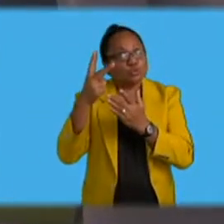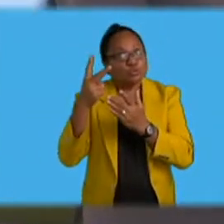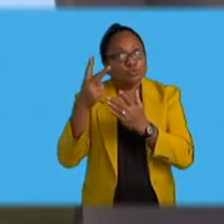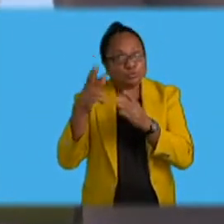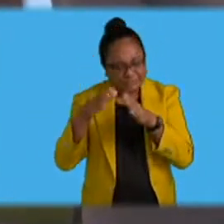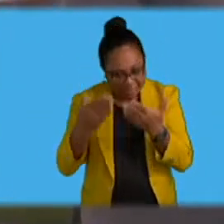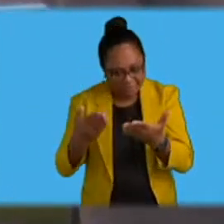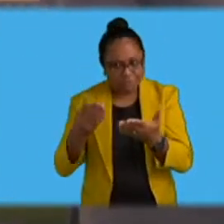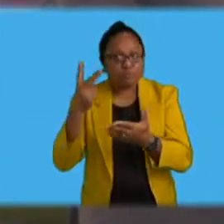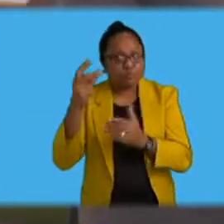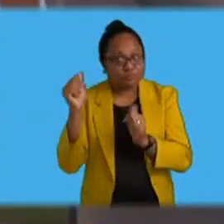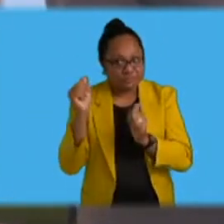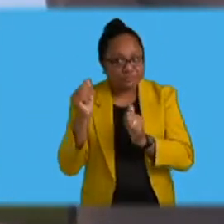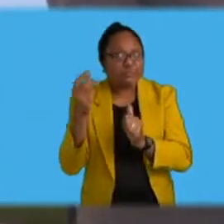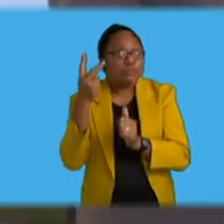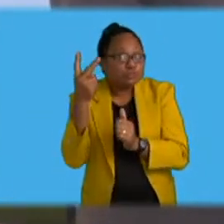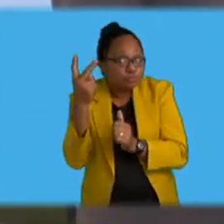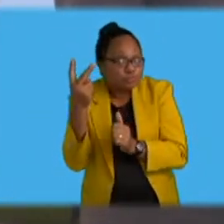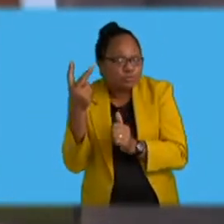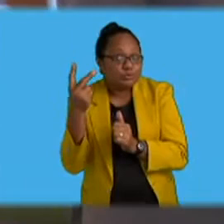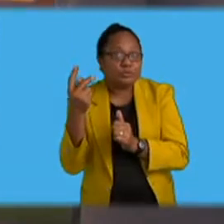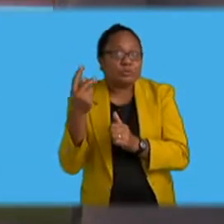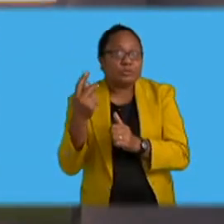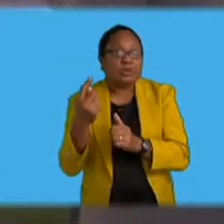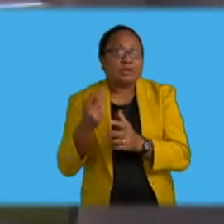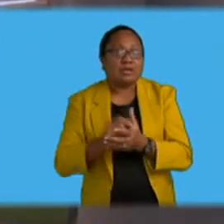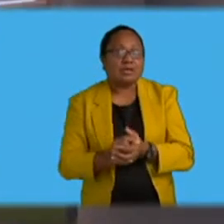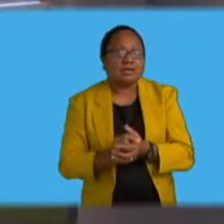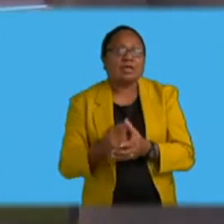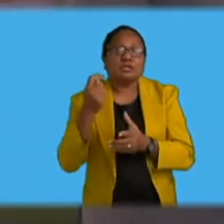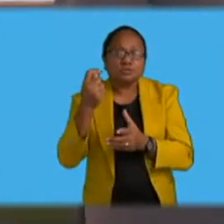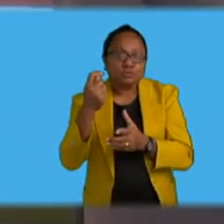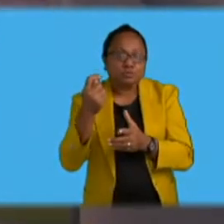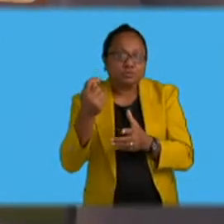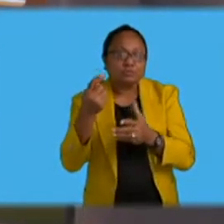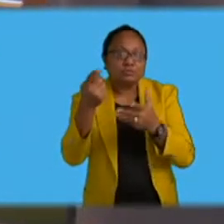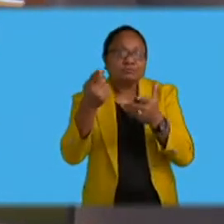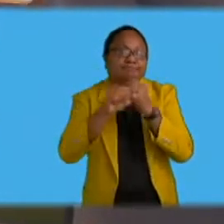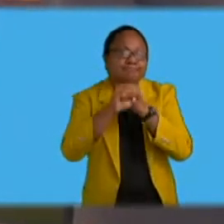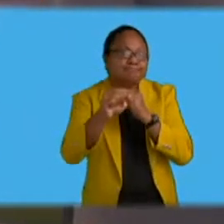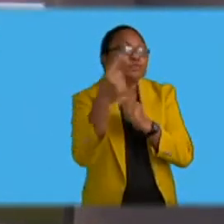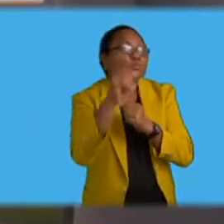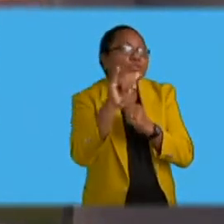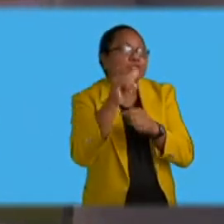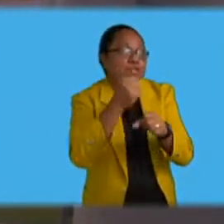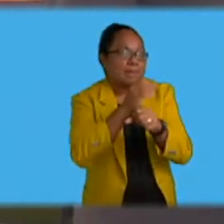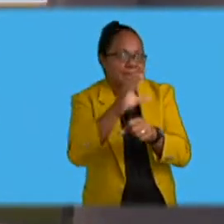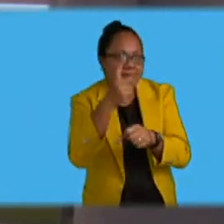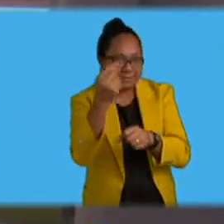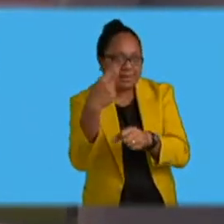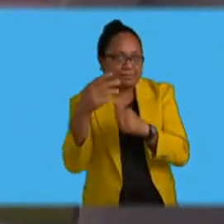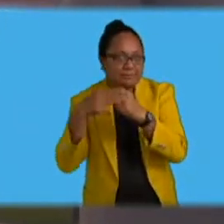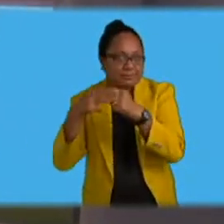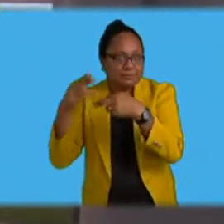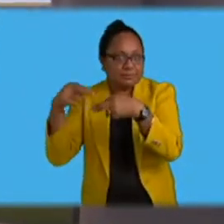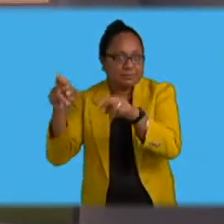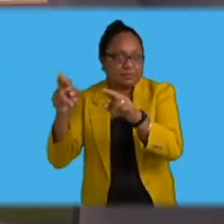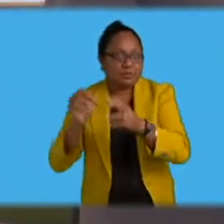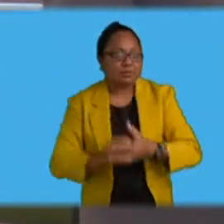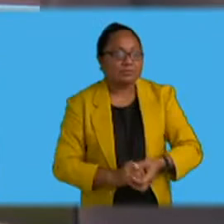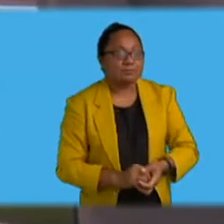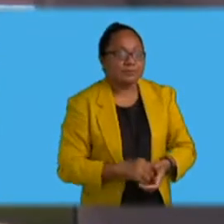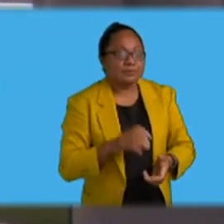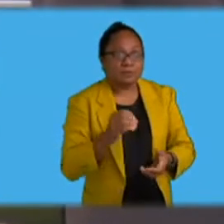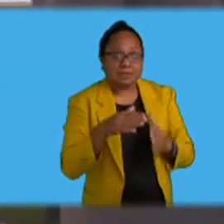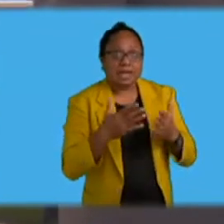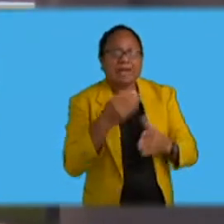and 2 are about to be released to the market for tender. The Eastern Division, Madam Speaker, has a